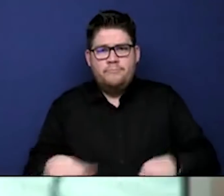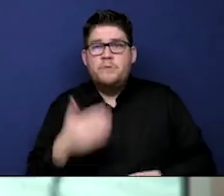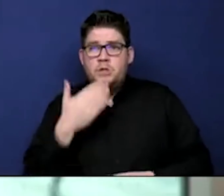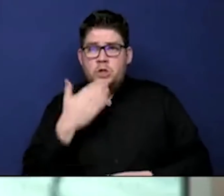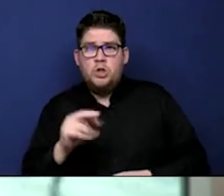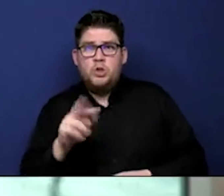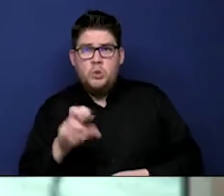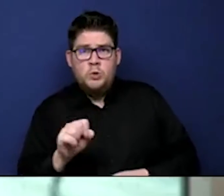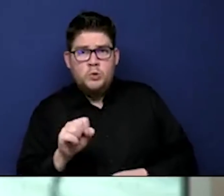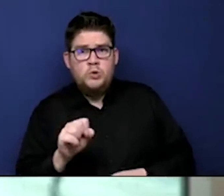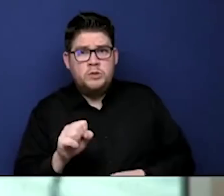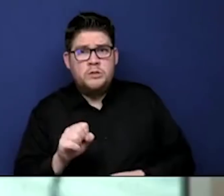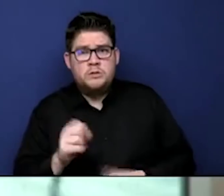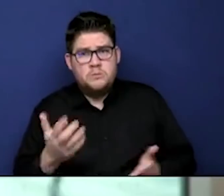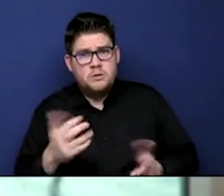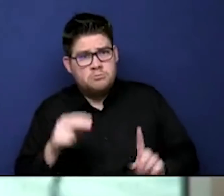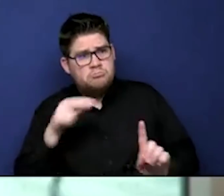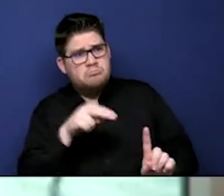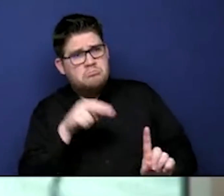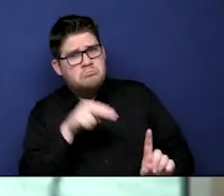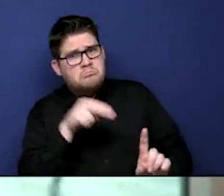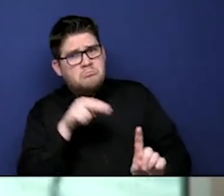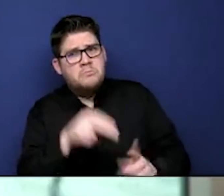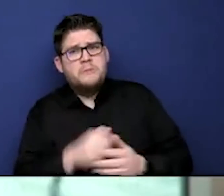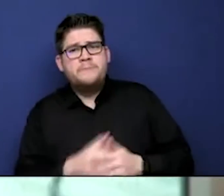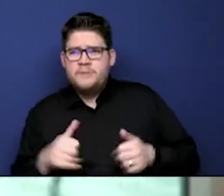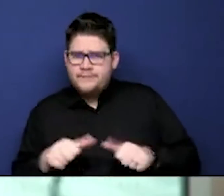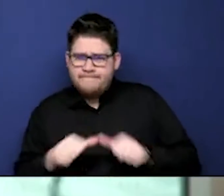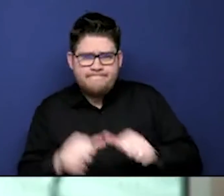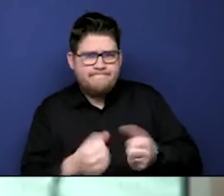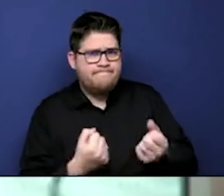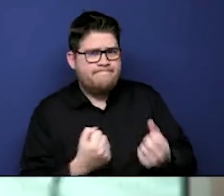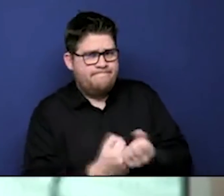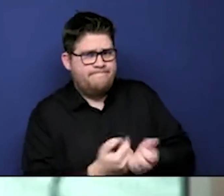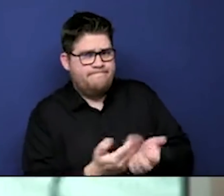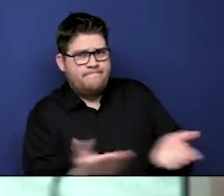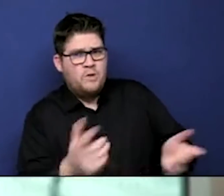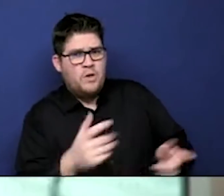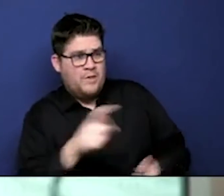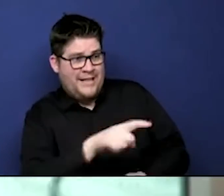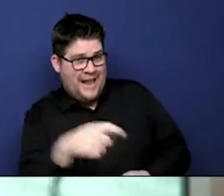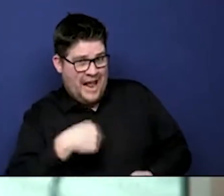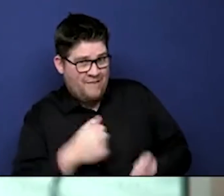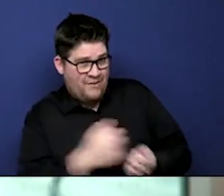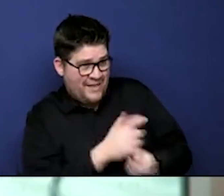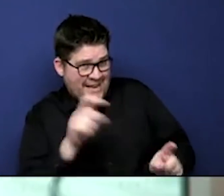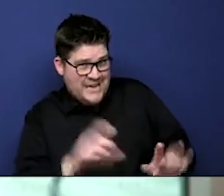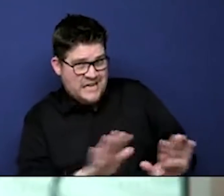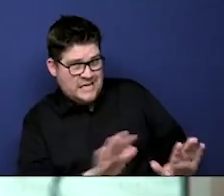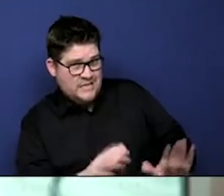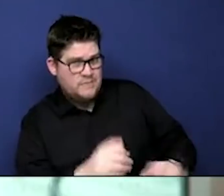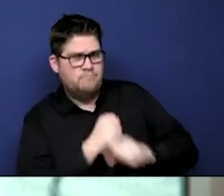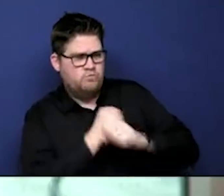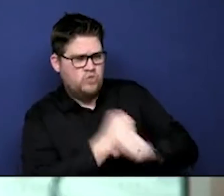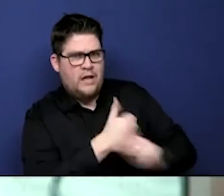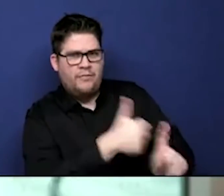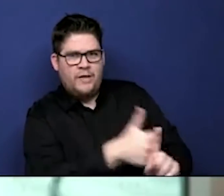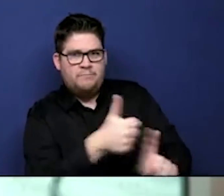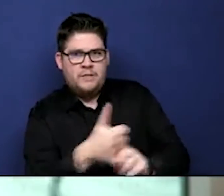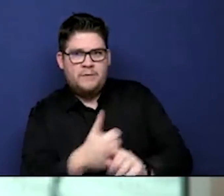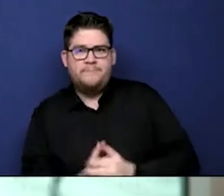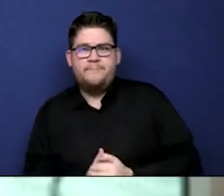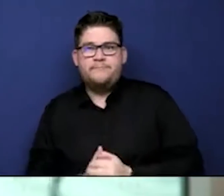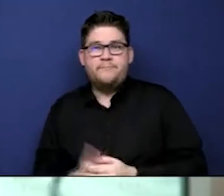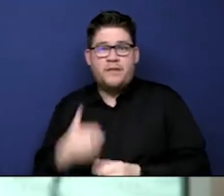is the good news, and we are continuing to support them and to make sure they have what they need to protect themselves. And as soon as